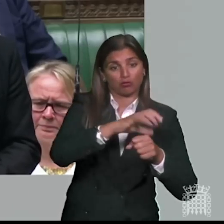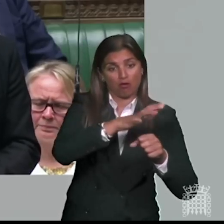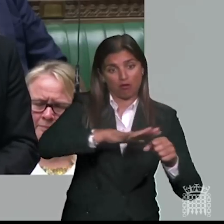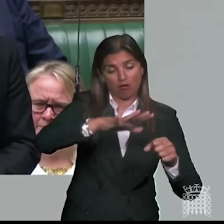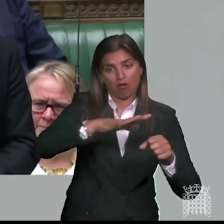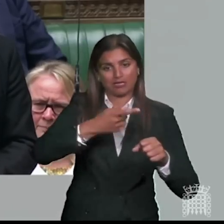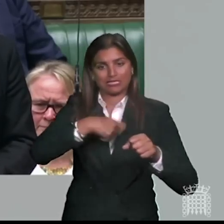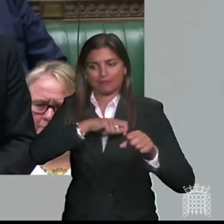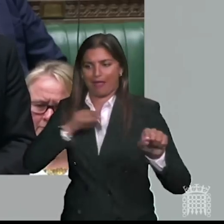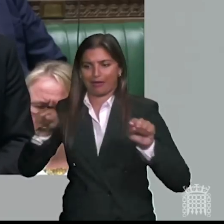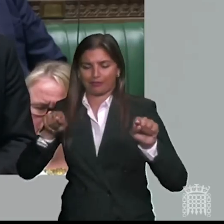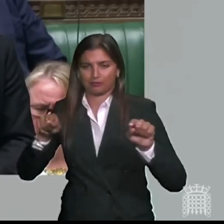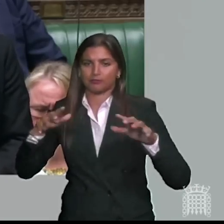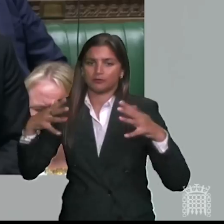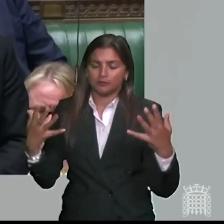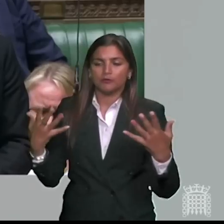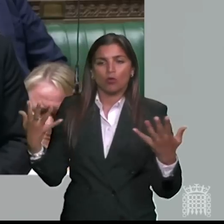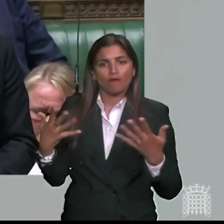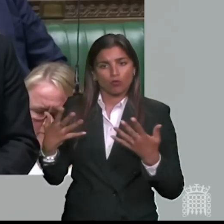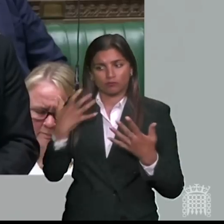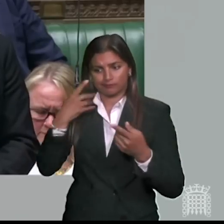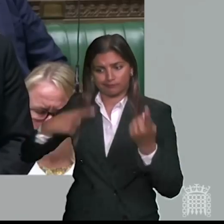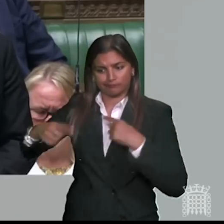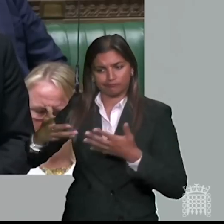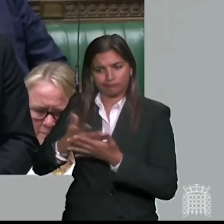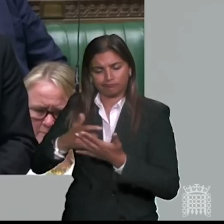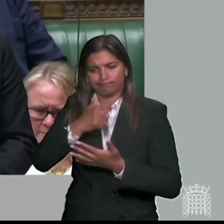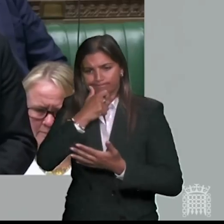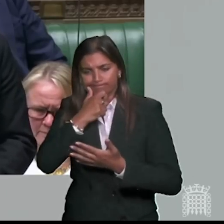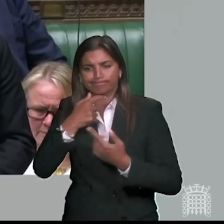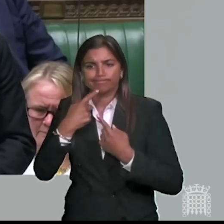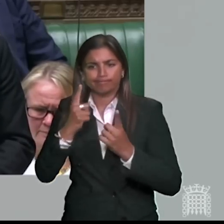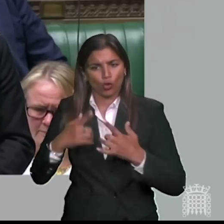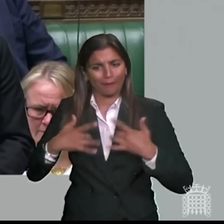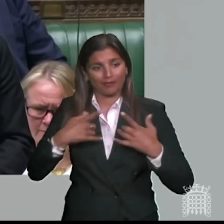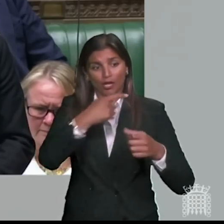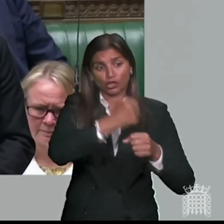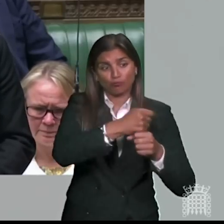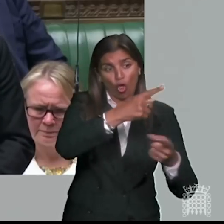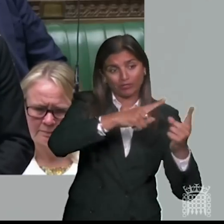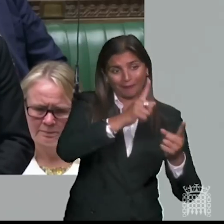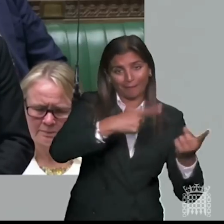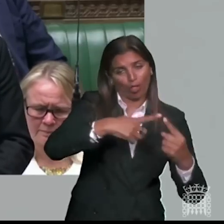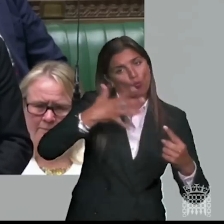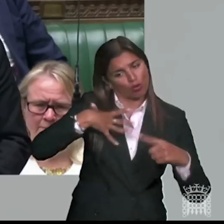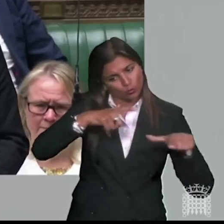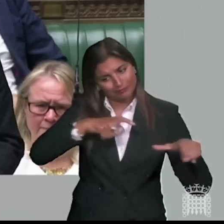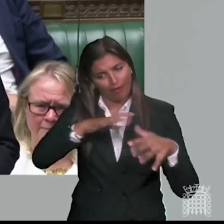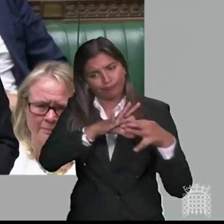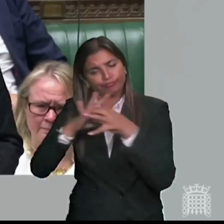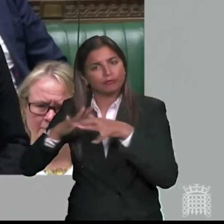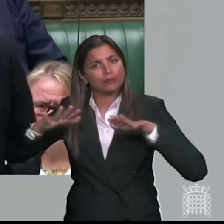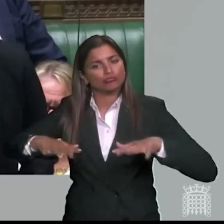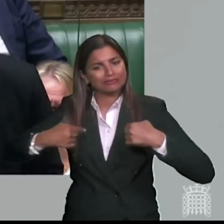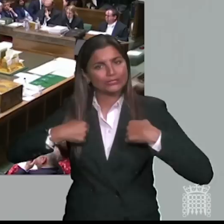sovereign, freely expressed opinions of the Gibraltarian people to remain British will be protected, as well as their security